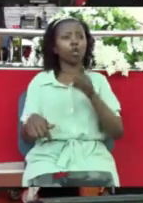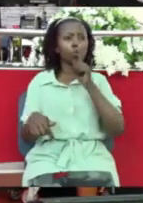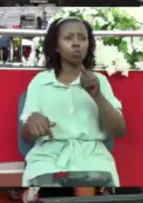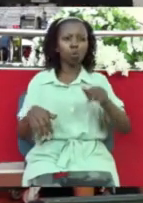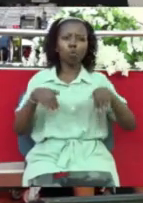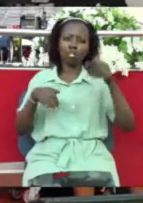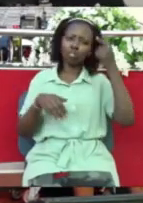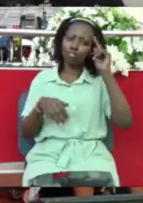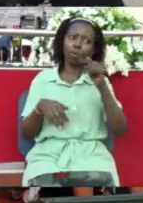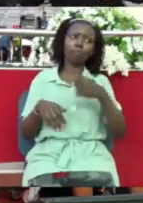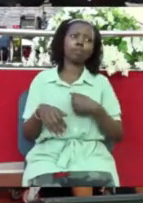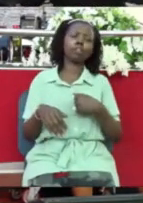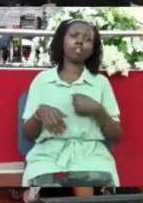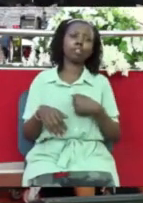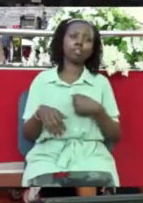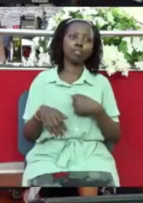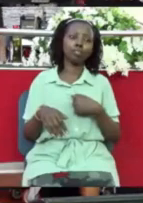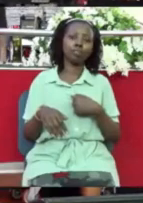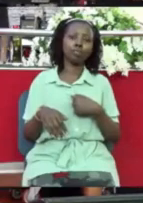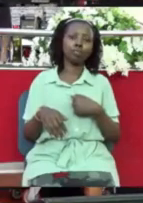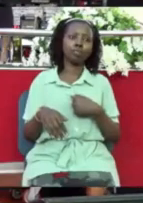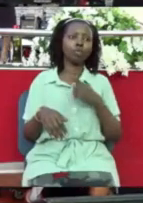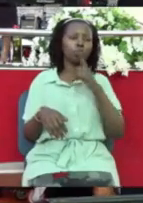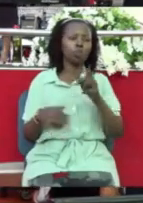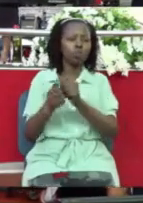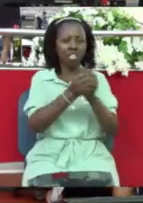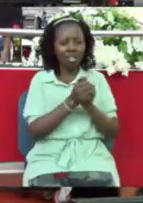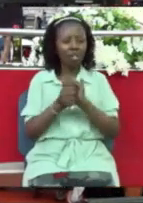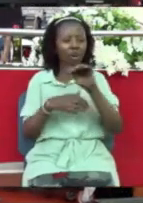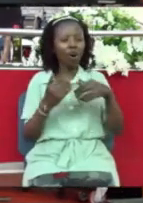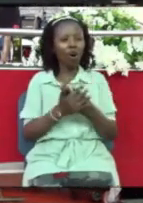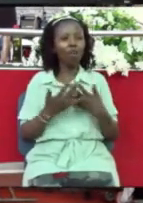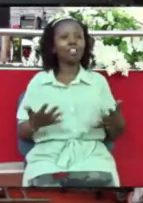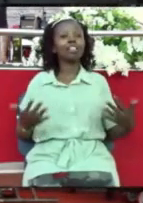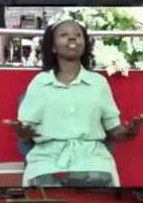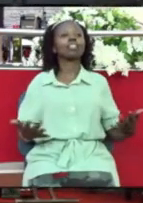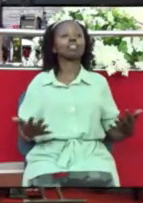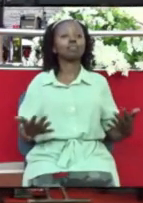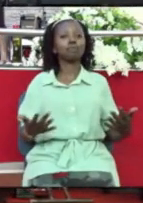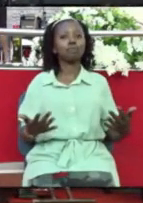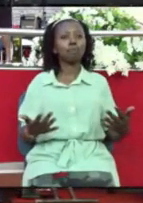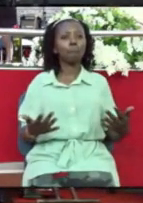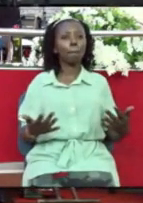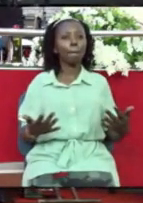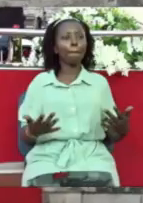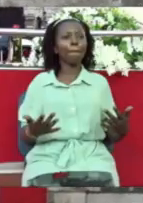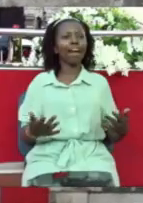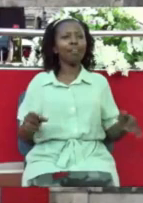for me. Alikuwa ananigojea pale uwanjani. So with all my things. Nikiwa na vitu vyangu vyote zile ala za. Unasukuma malori